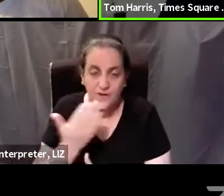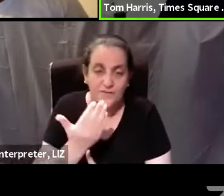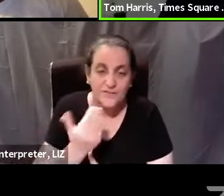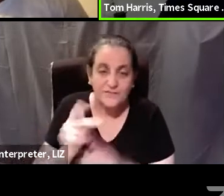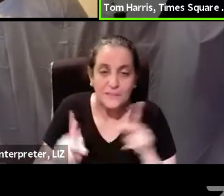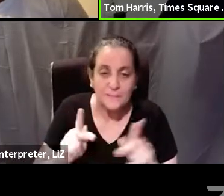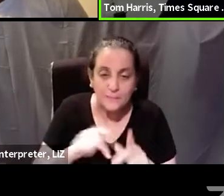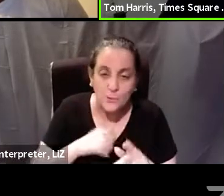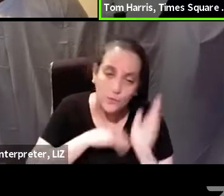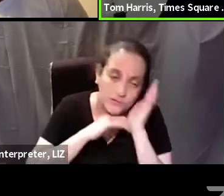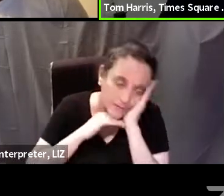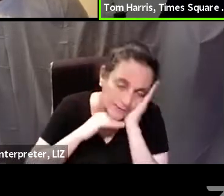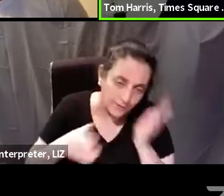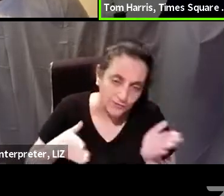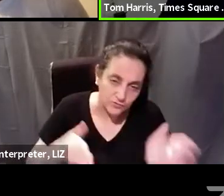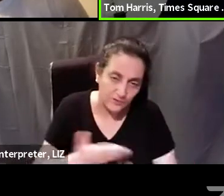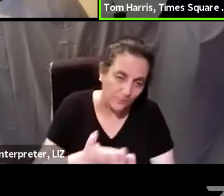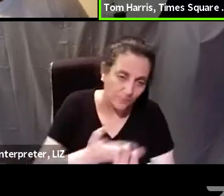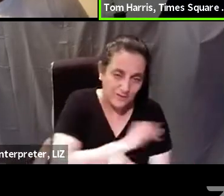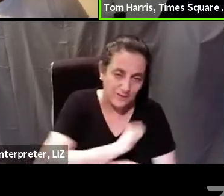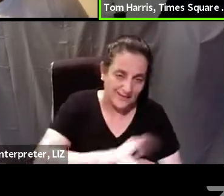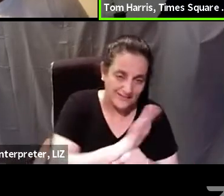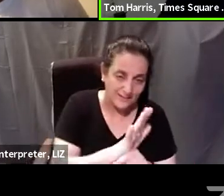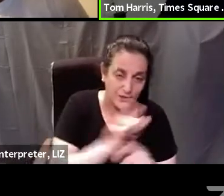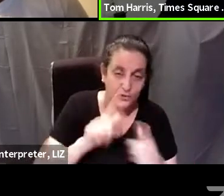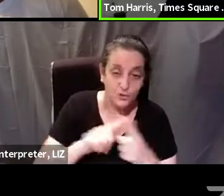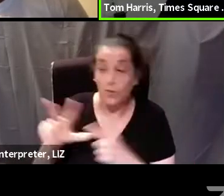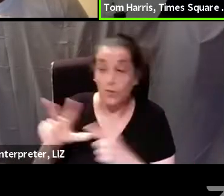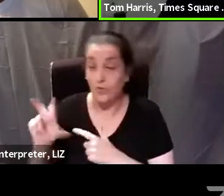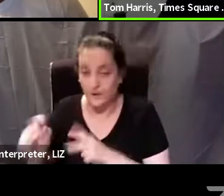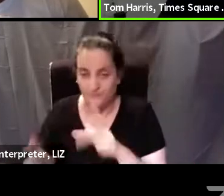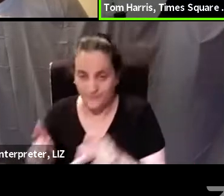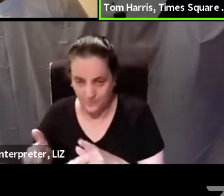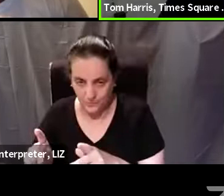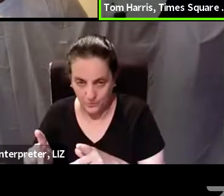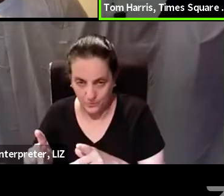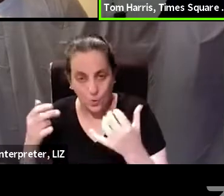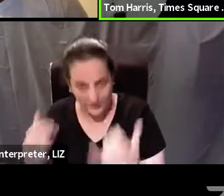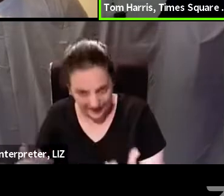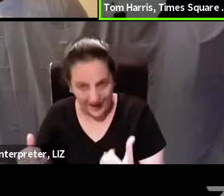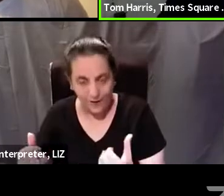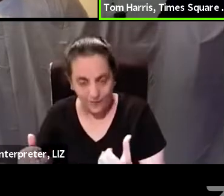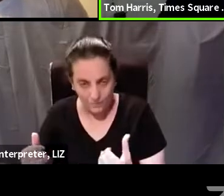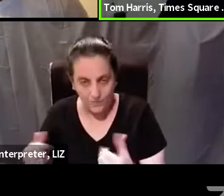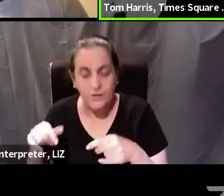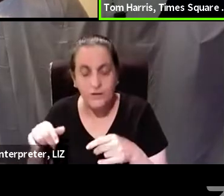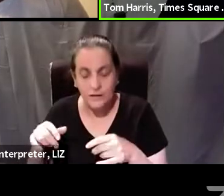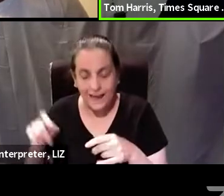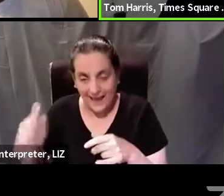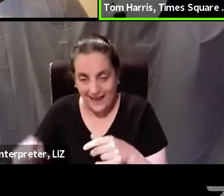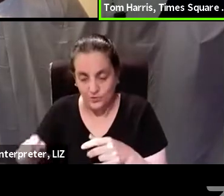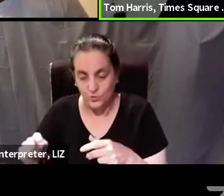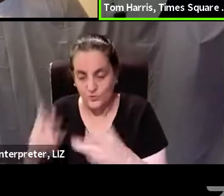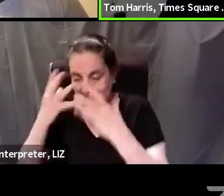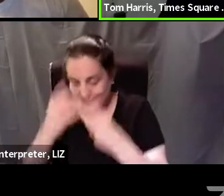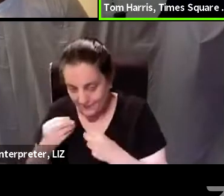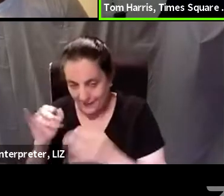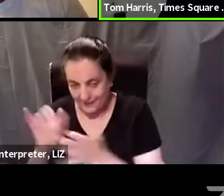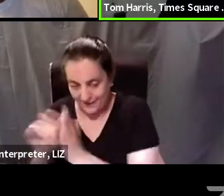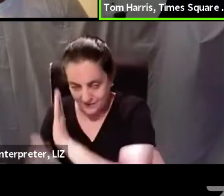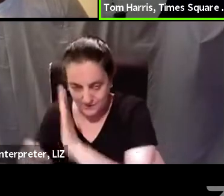on the street pre-pandemic to 30 people at the height of the pandemic. And then we also